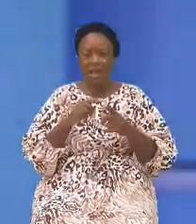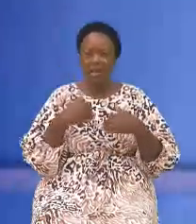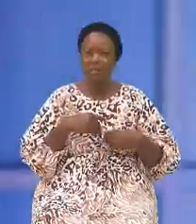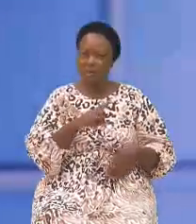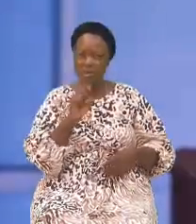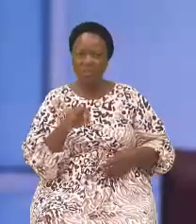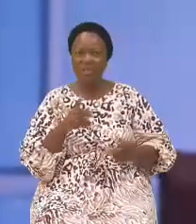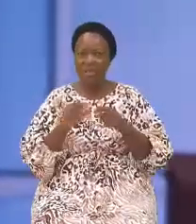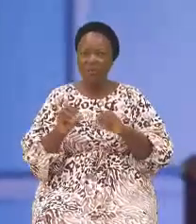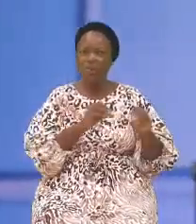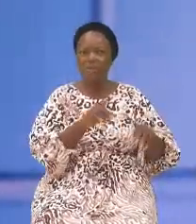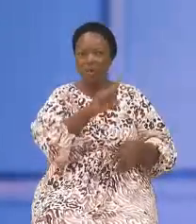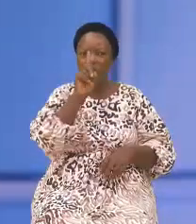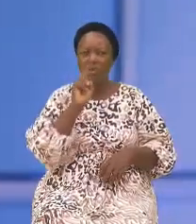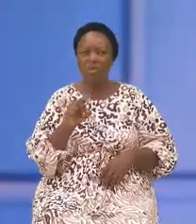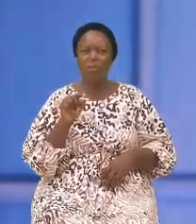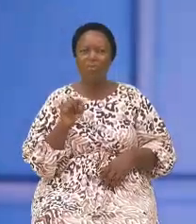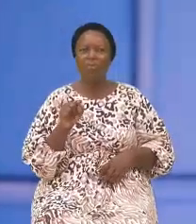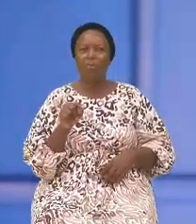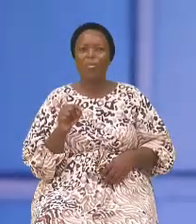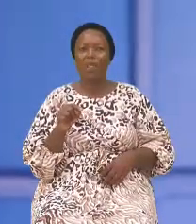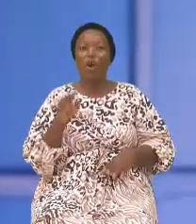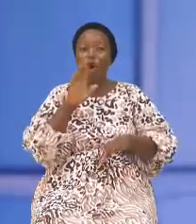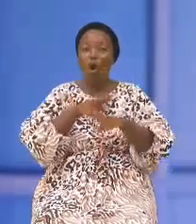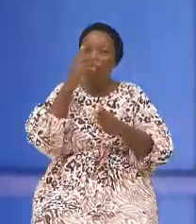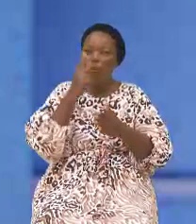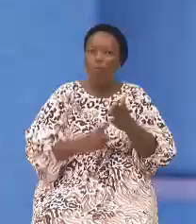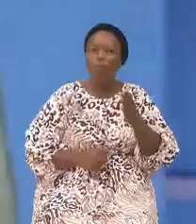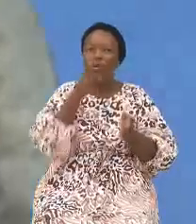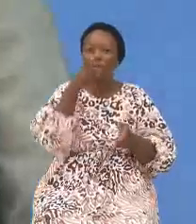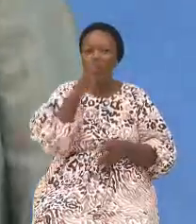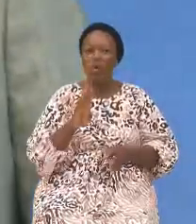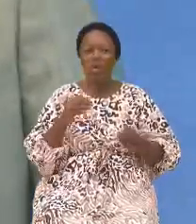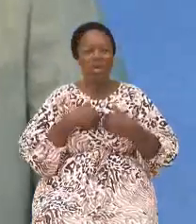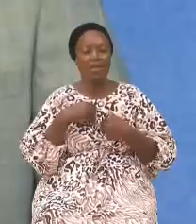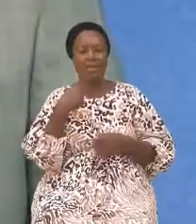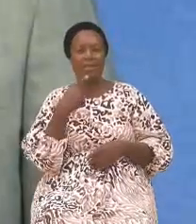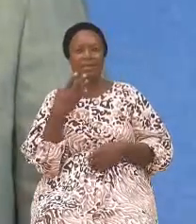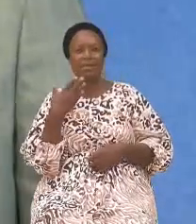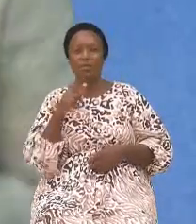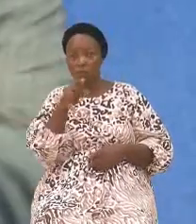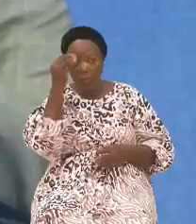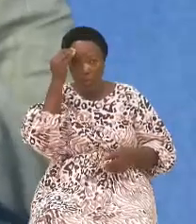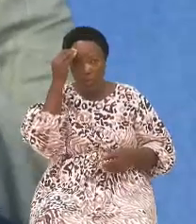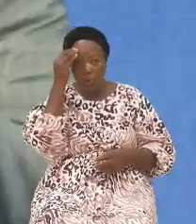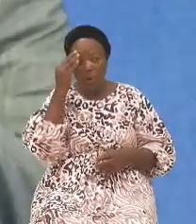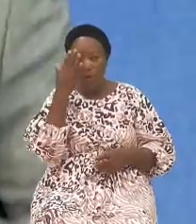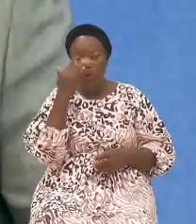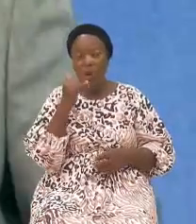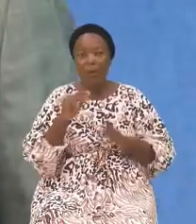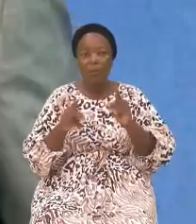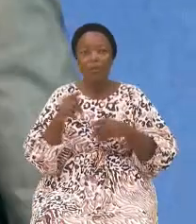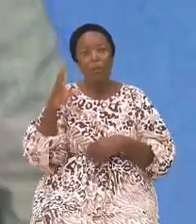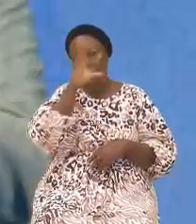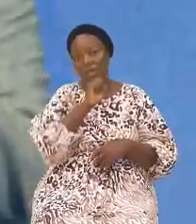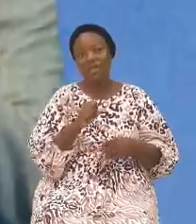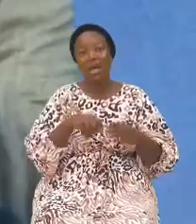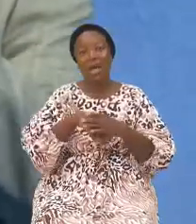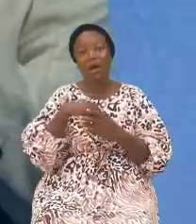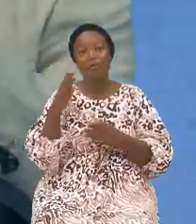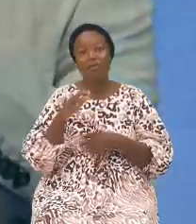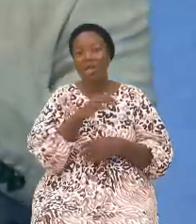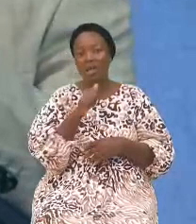the Lord said, he had a question. He put a question mark on what God had